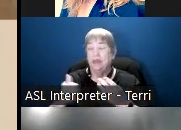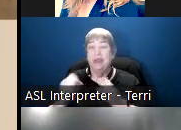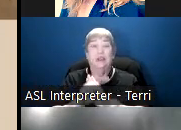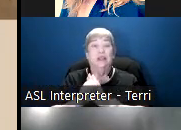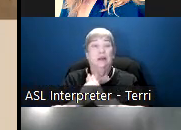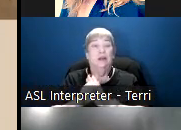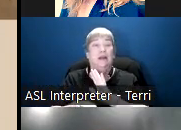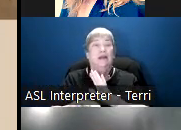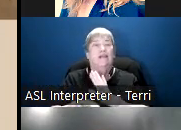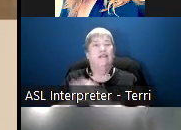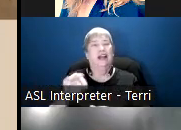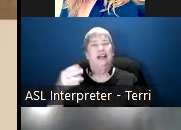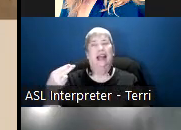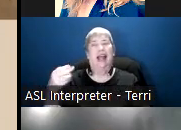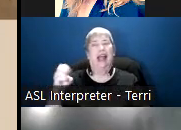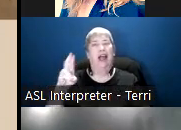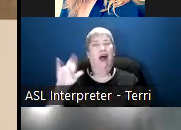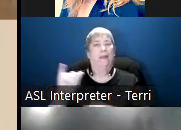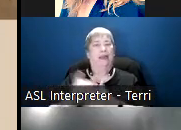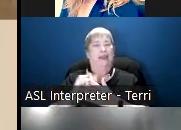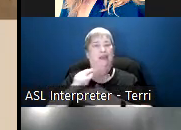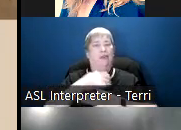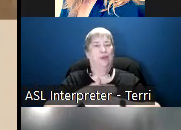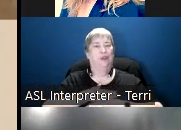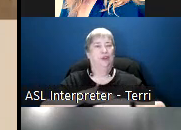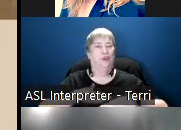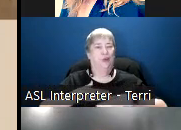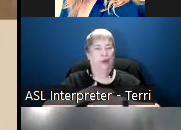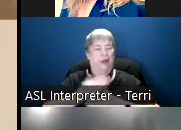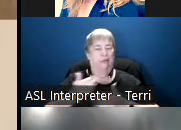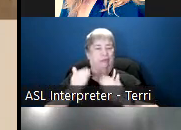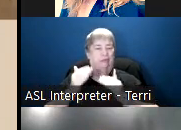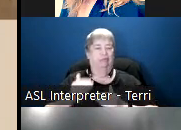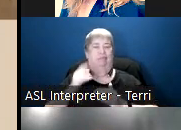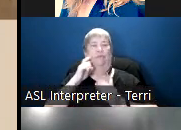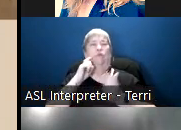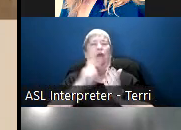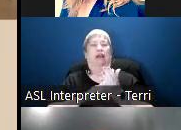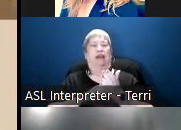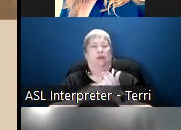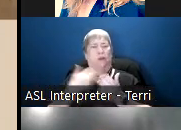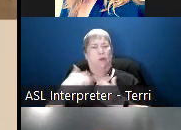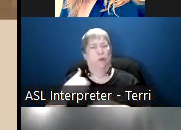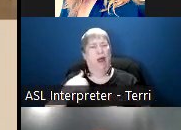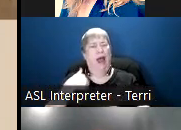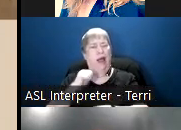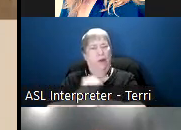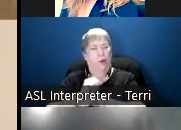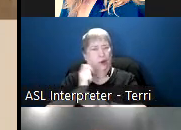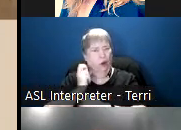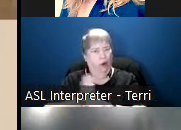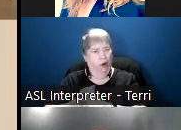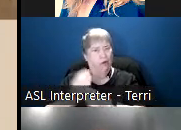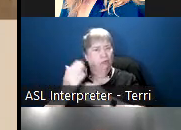a hobby that makes you happy, recognizing your hard work, of course, giving yourself credit for all things that you deserve credit